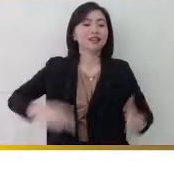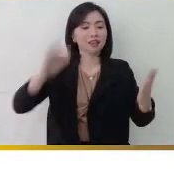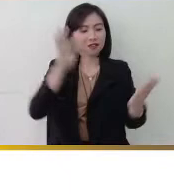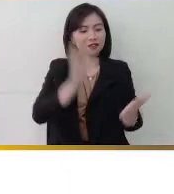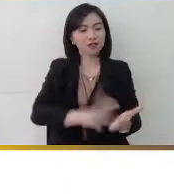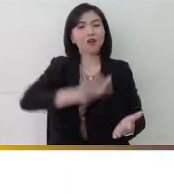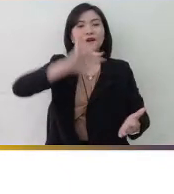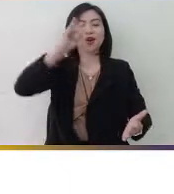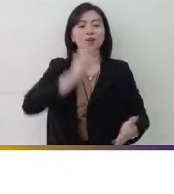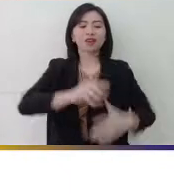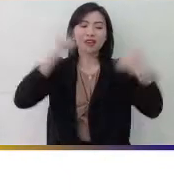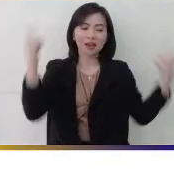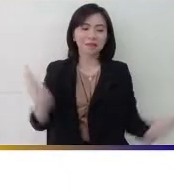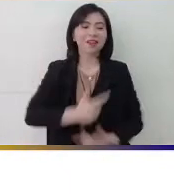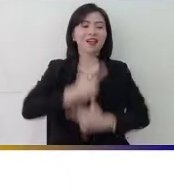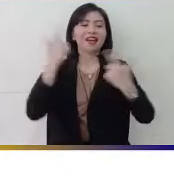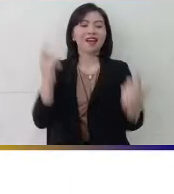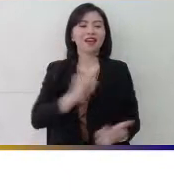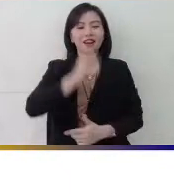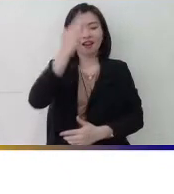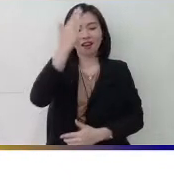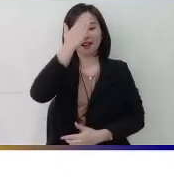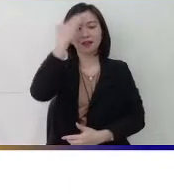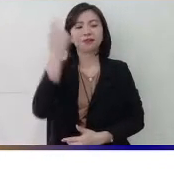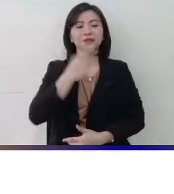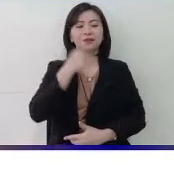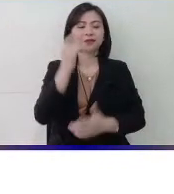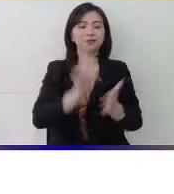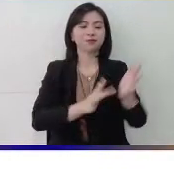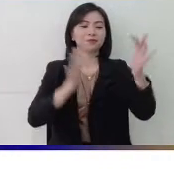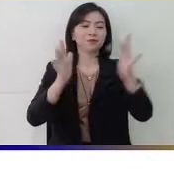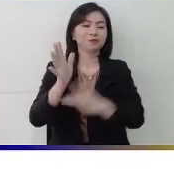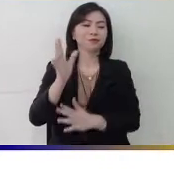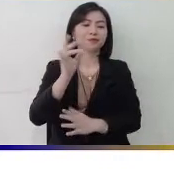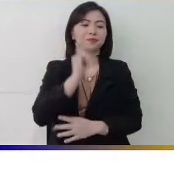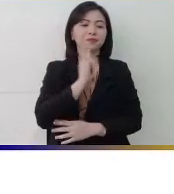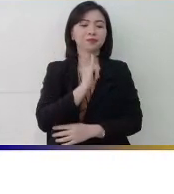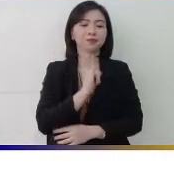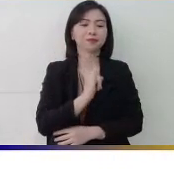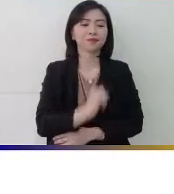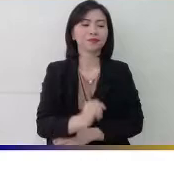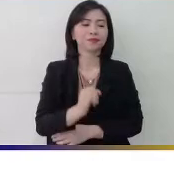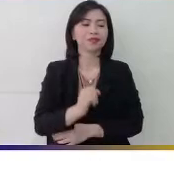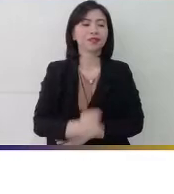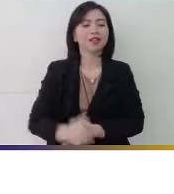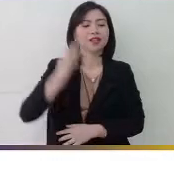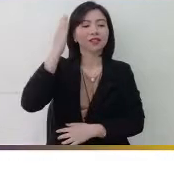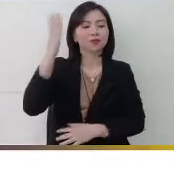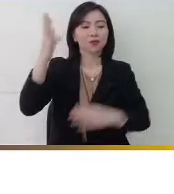the King of glory. I'm glad I know who Jesus is.